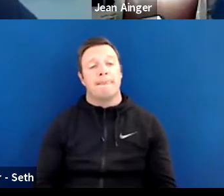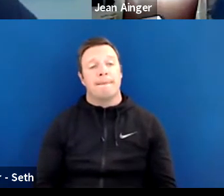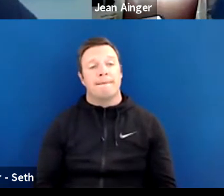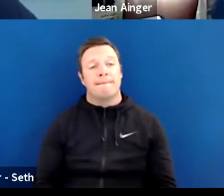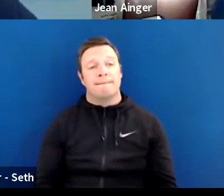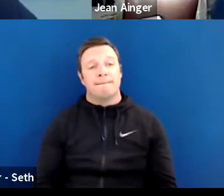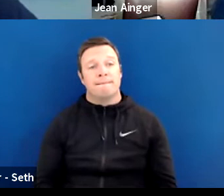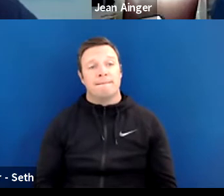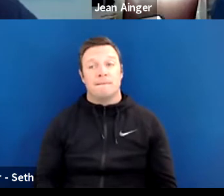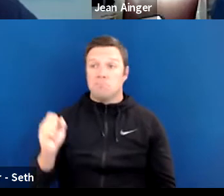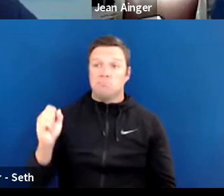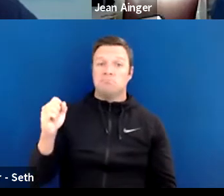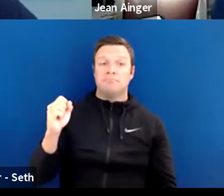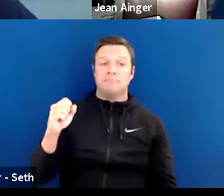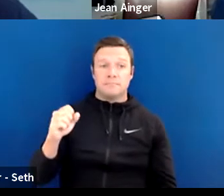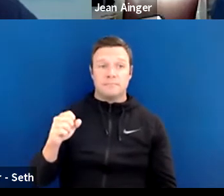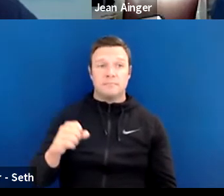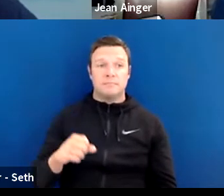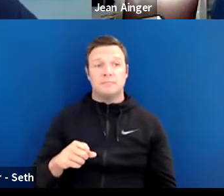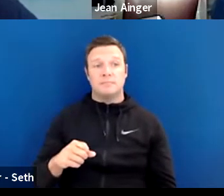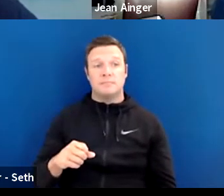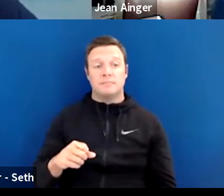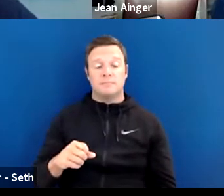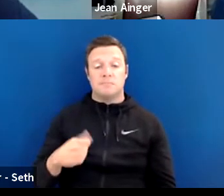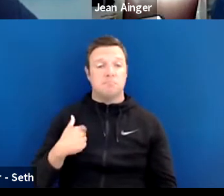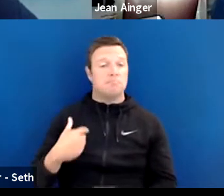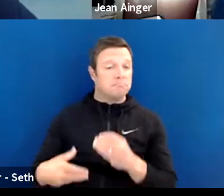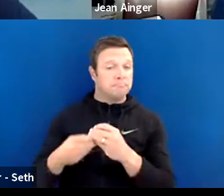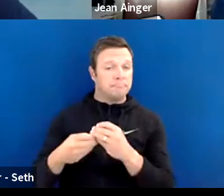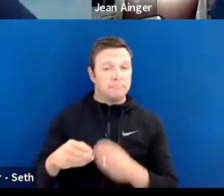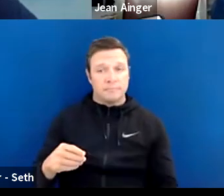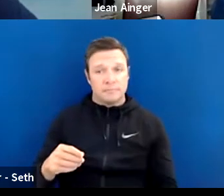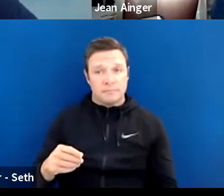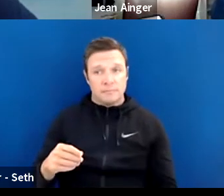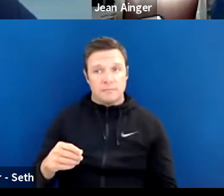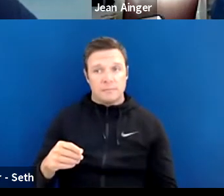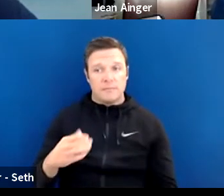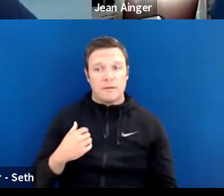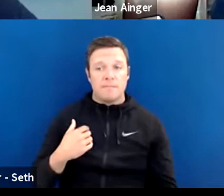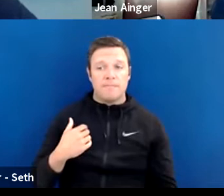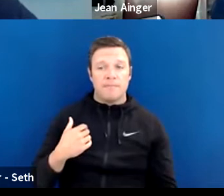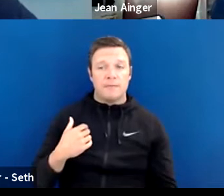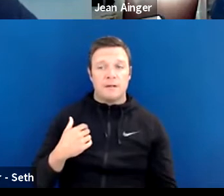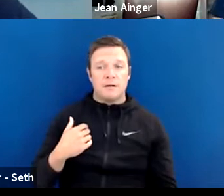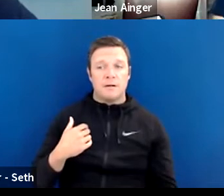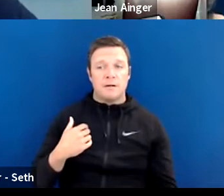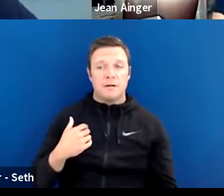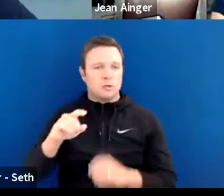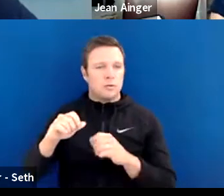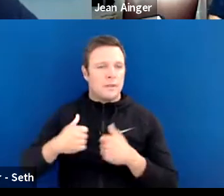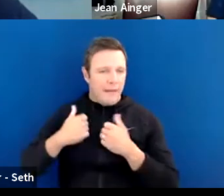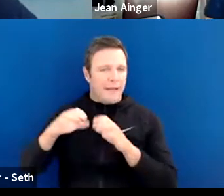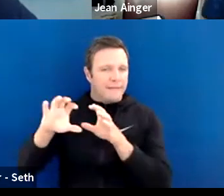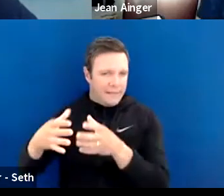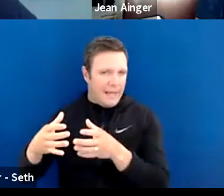Yeah, I'd like to share a little bit. So, in my face-to-face guitar music courses, we get